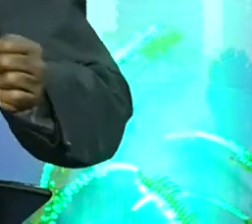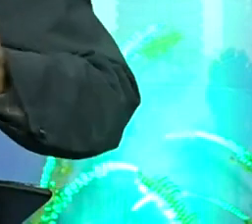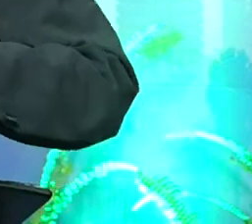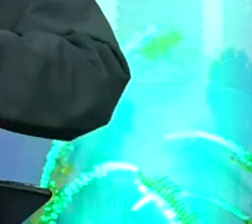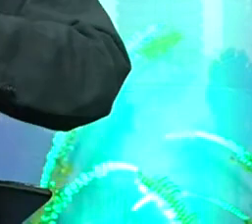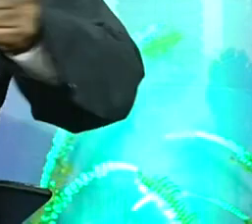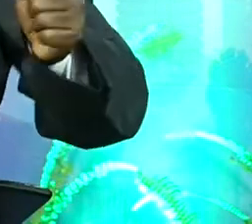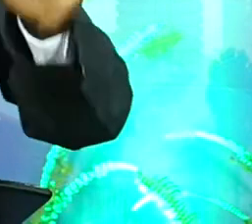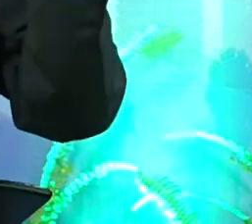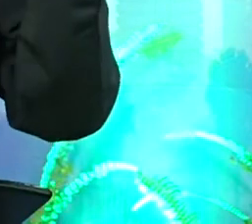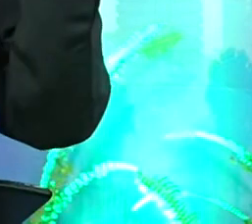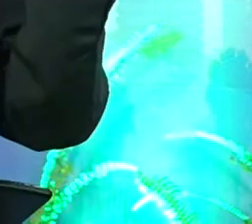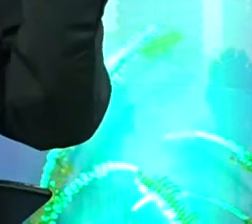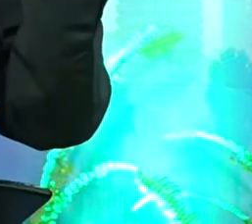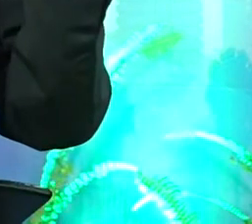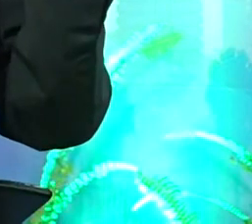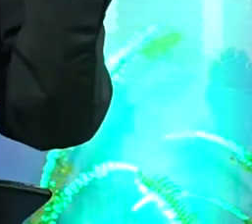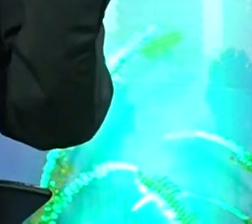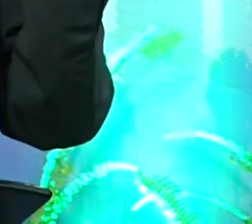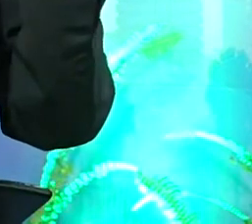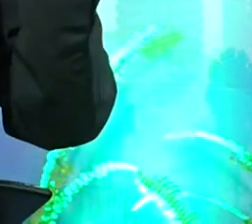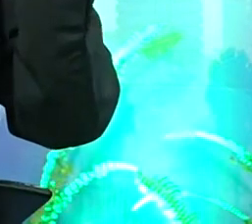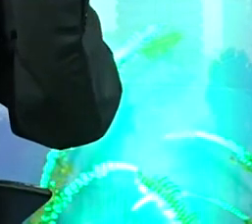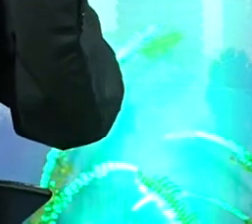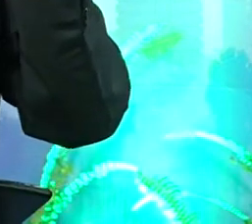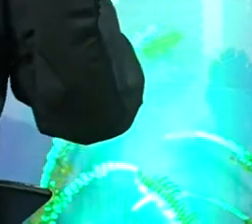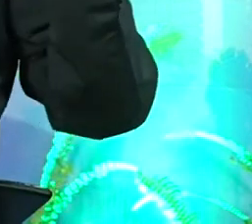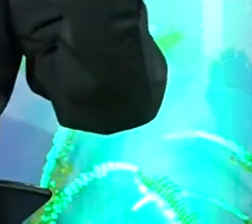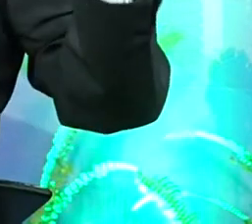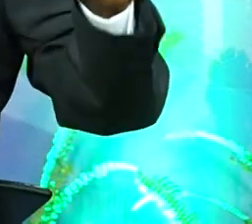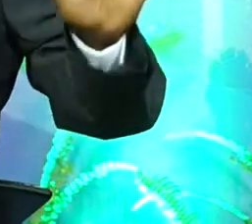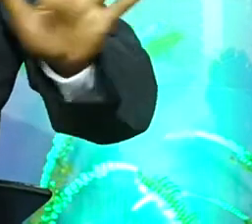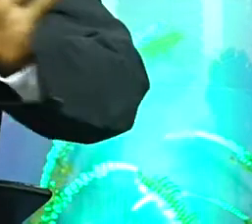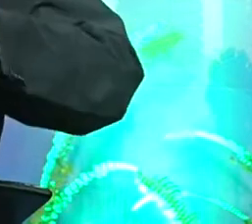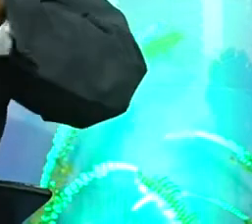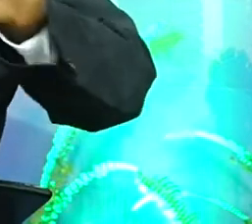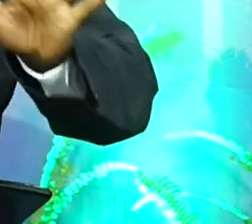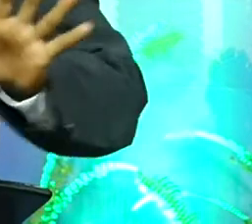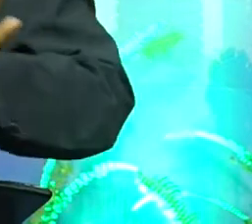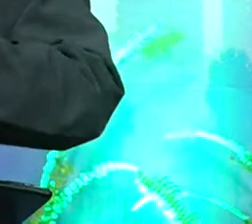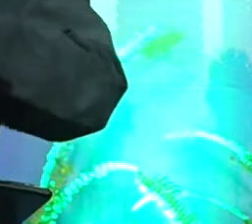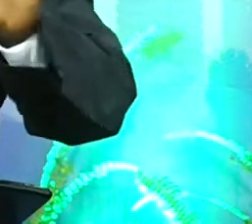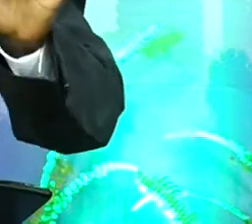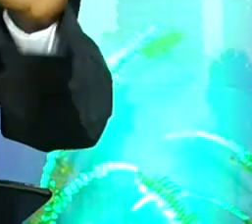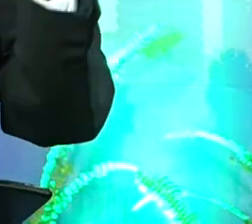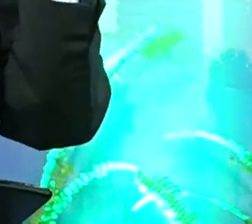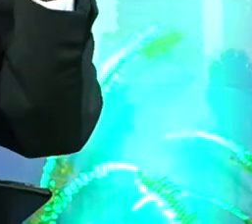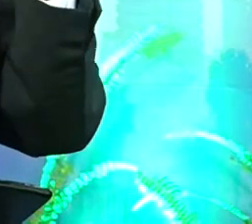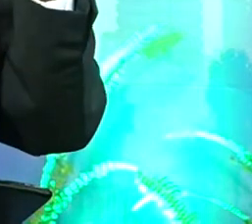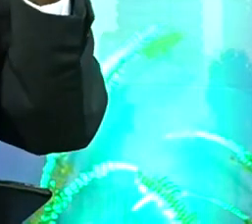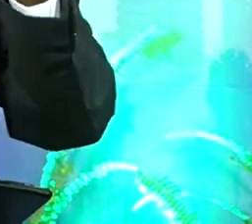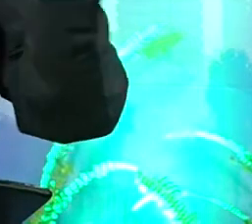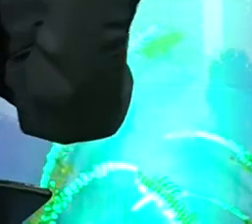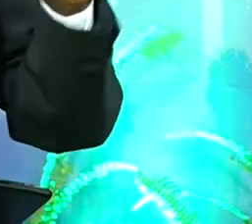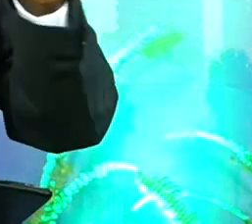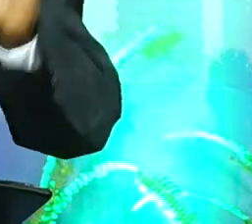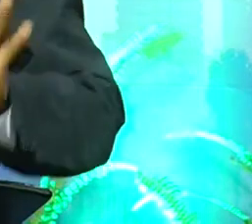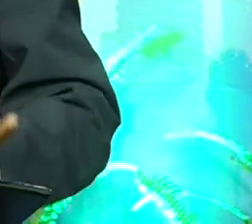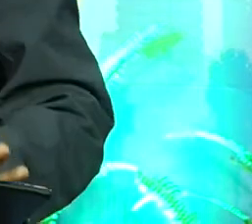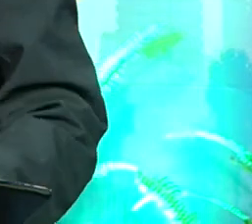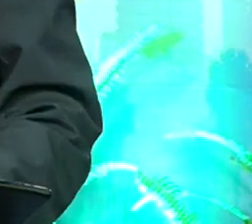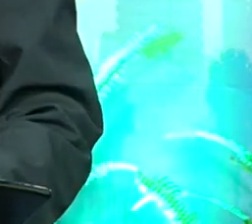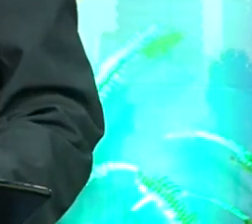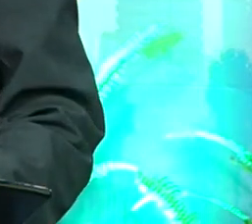that as we seek the face of the Lord, God has already prepared for us blessings for us. I don't know